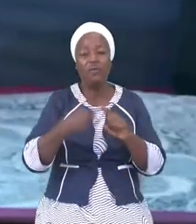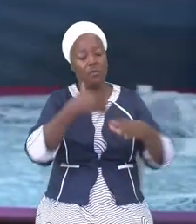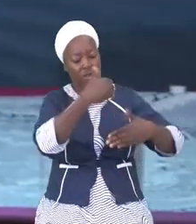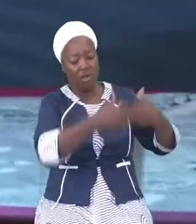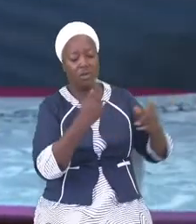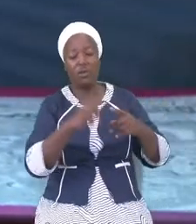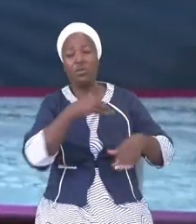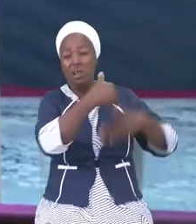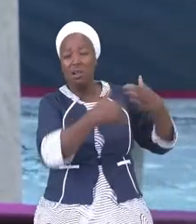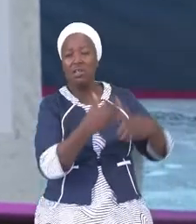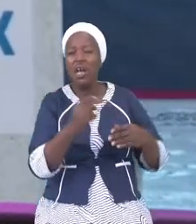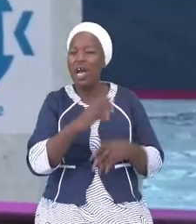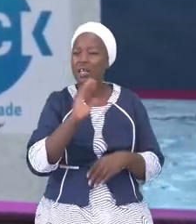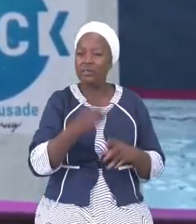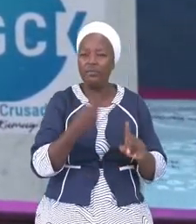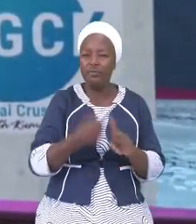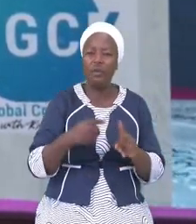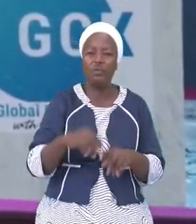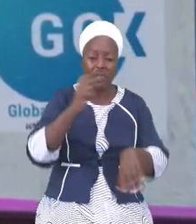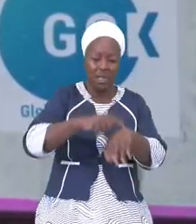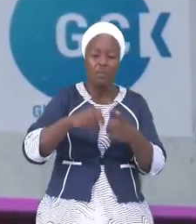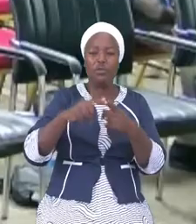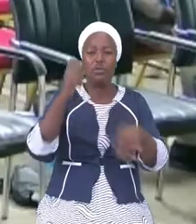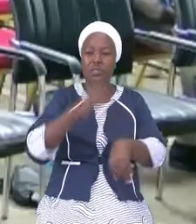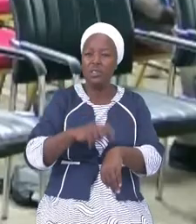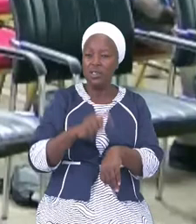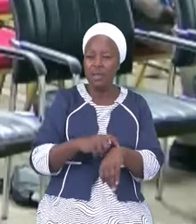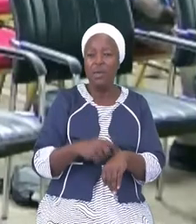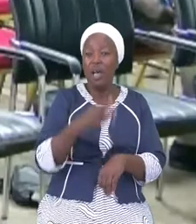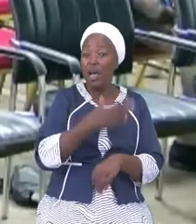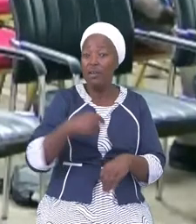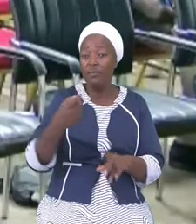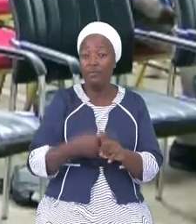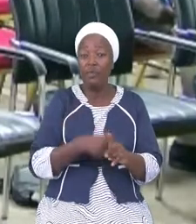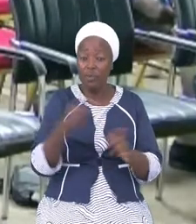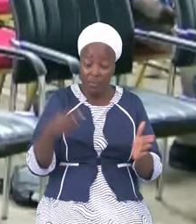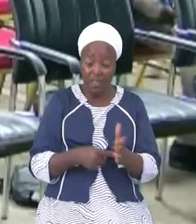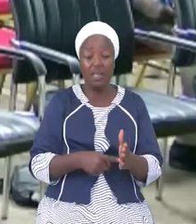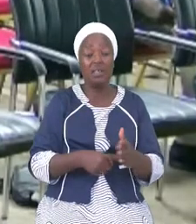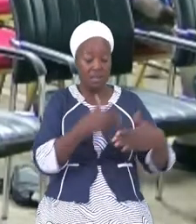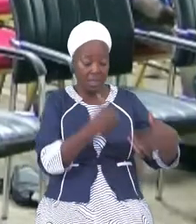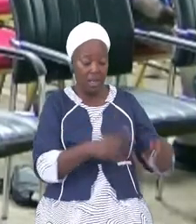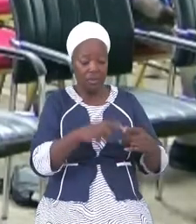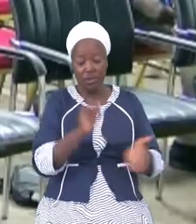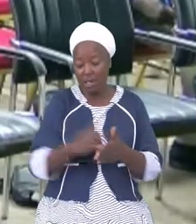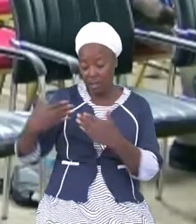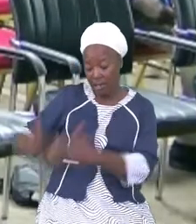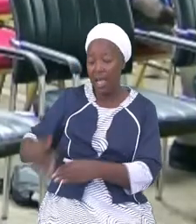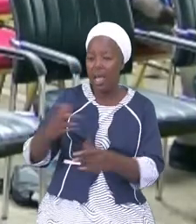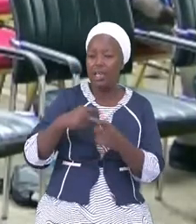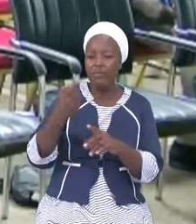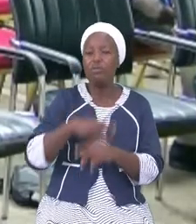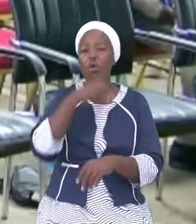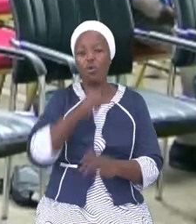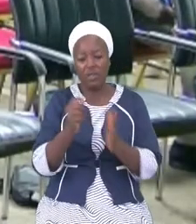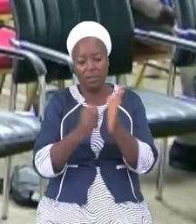to generation, and from century to century, and from this side to that side, and from the Old Testament